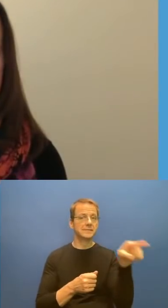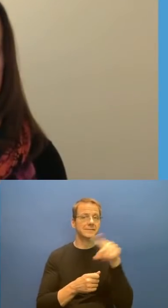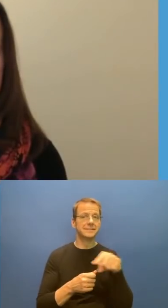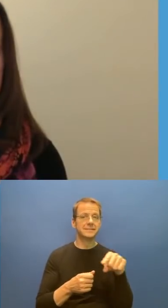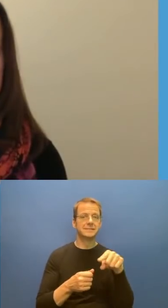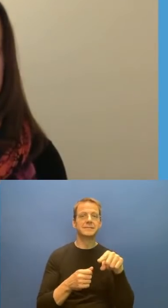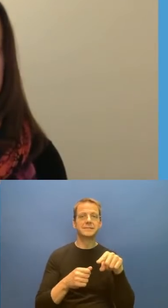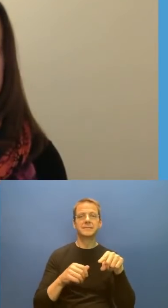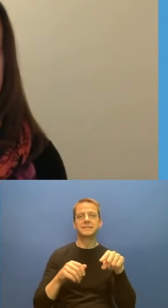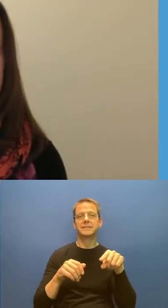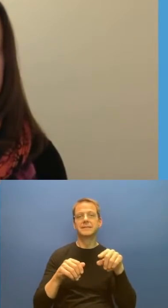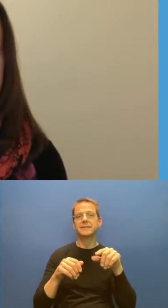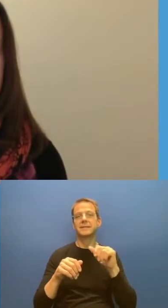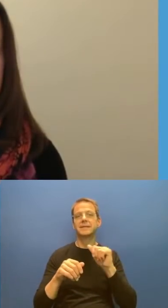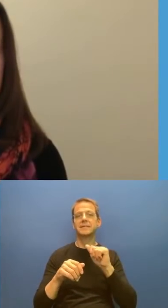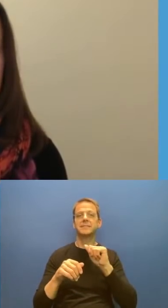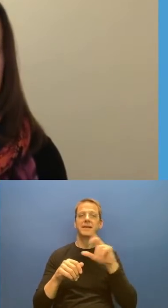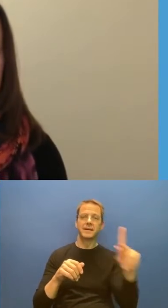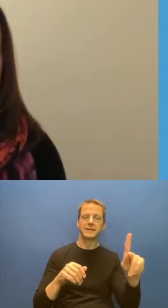today's topic.